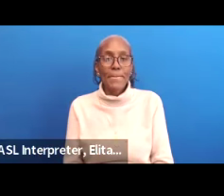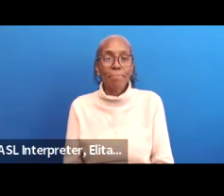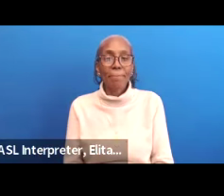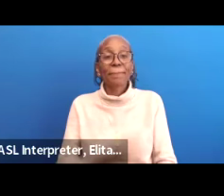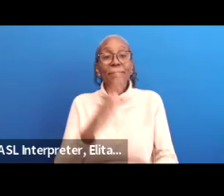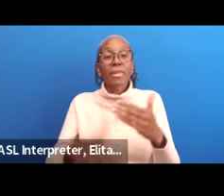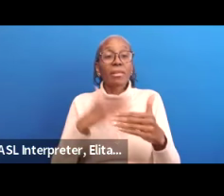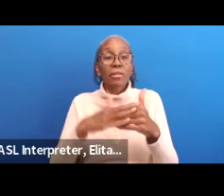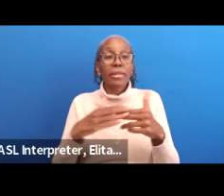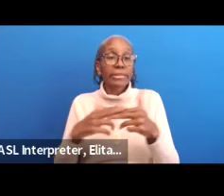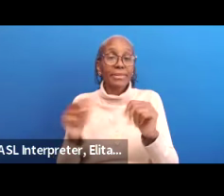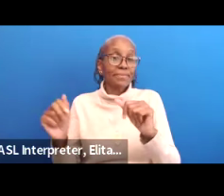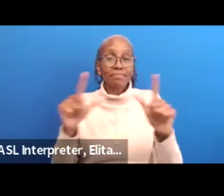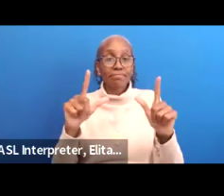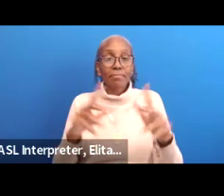Next slide.